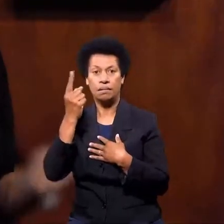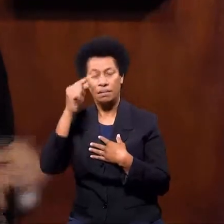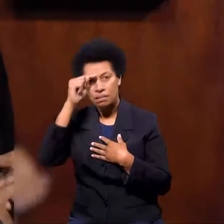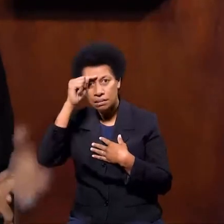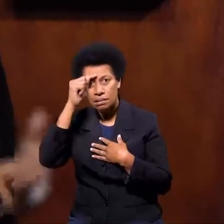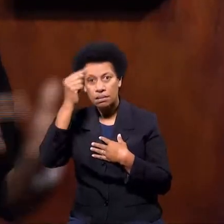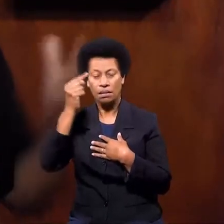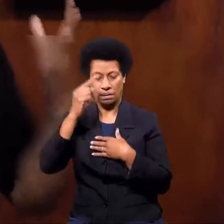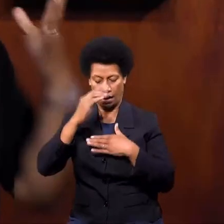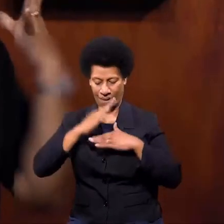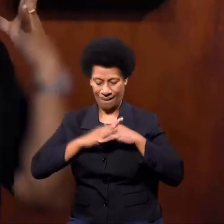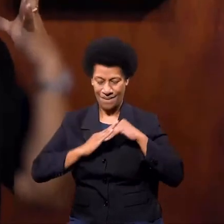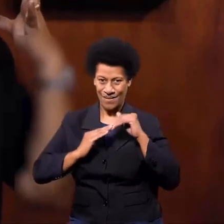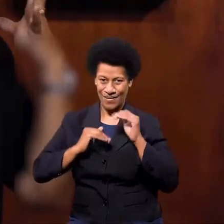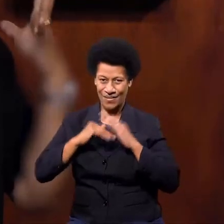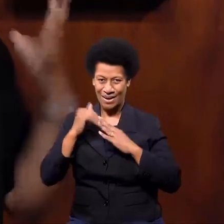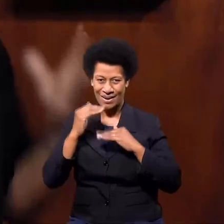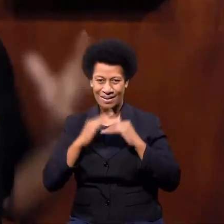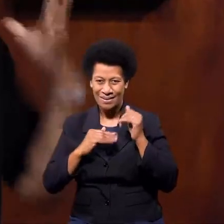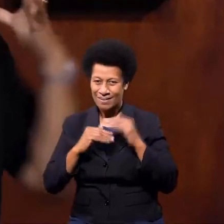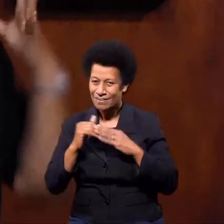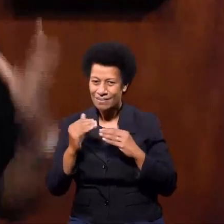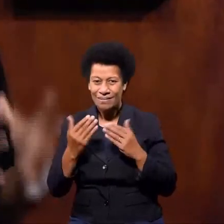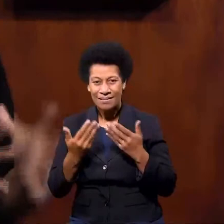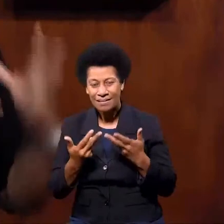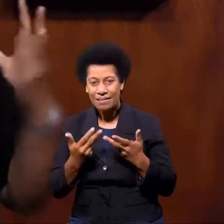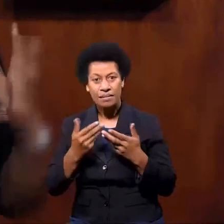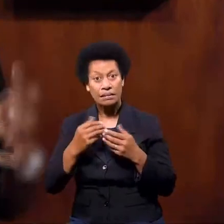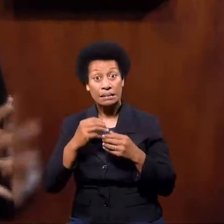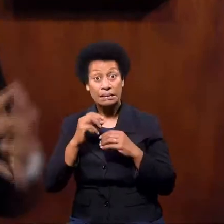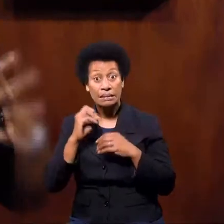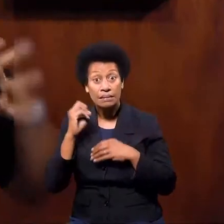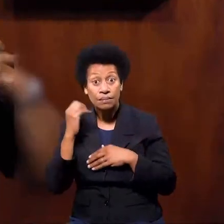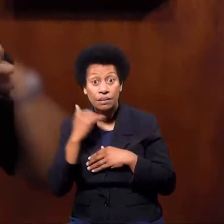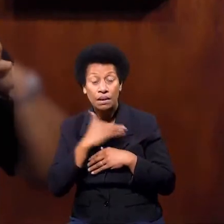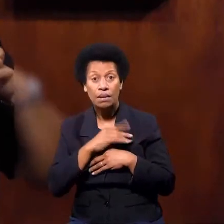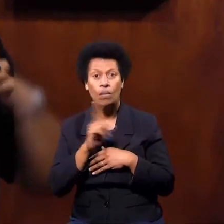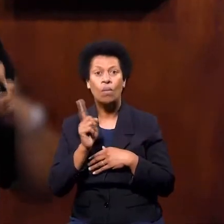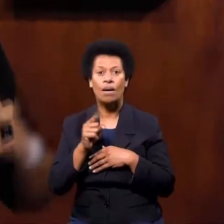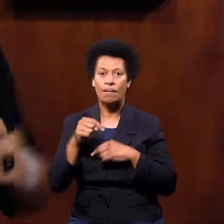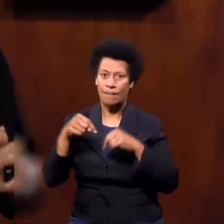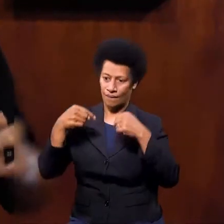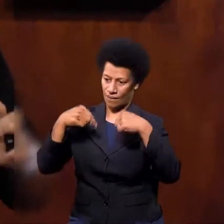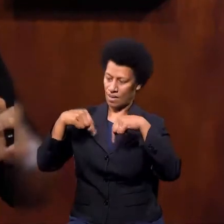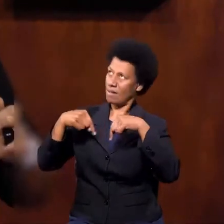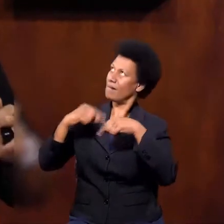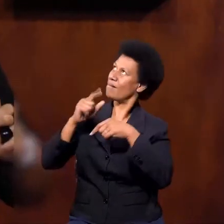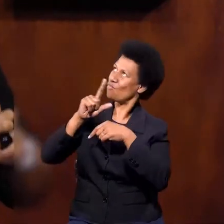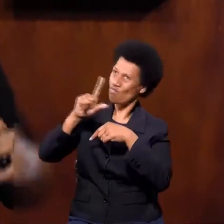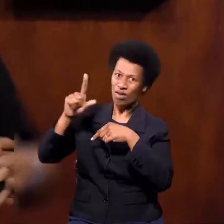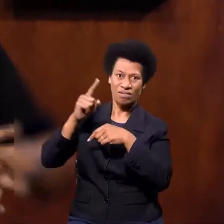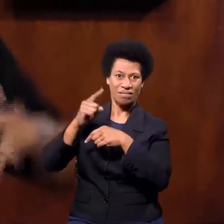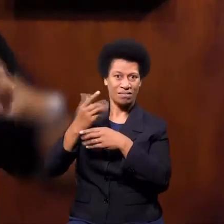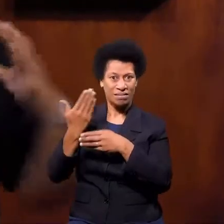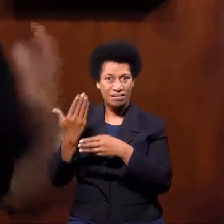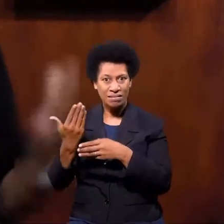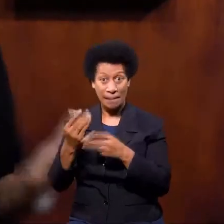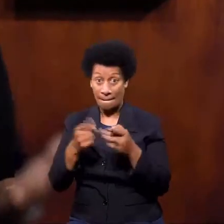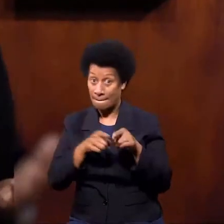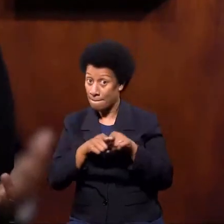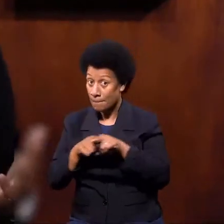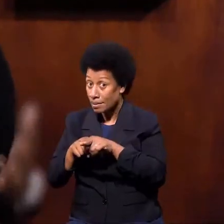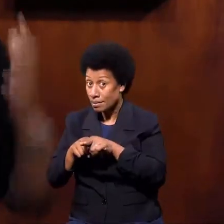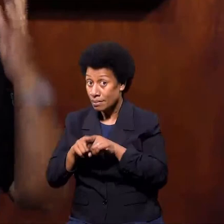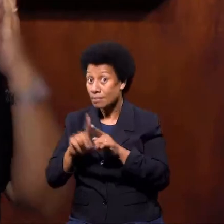mind, Spirit of counsel, Amen. Spirit of understanding, and even the Spirit of the fear of the Lord. Mm. So in